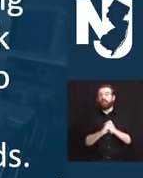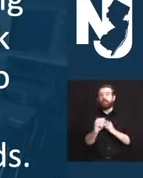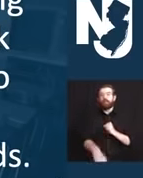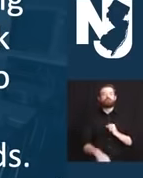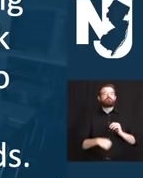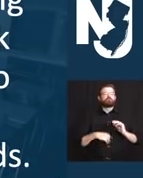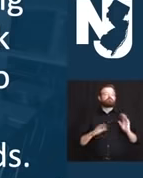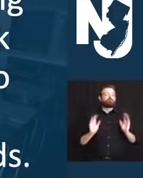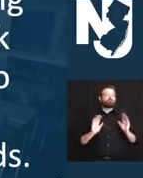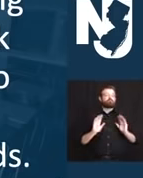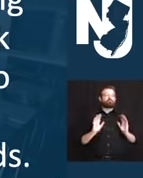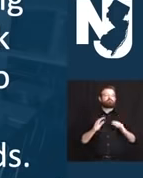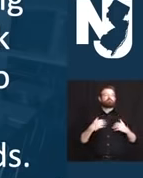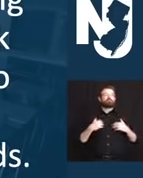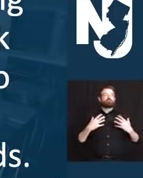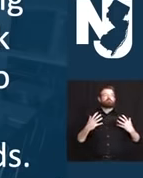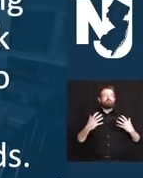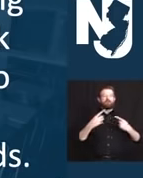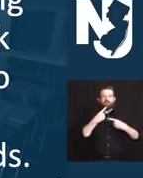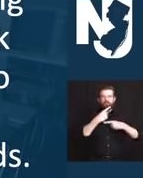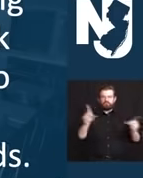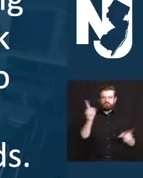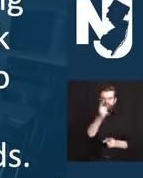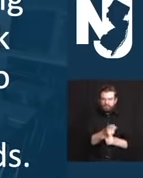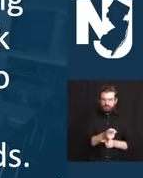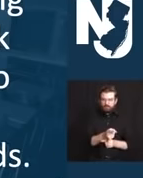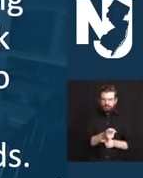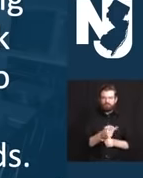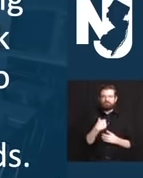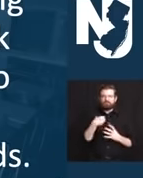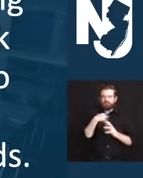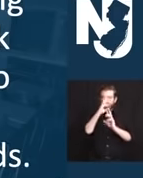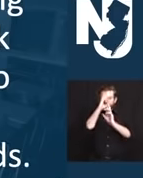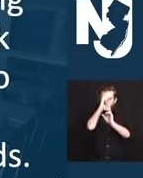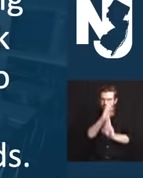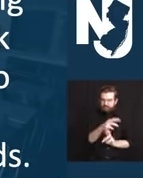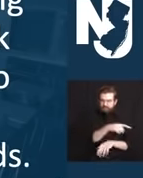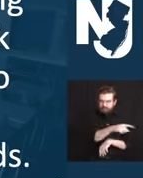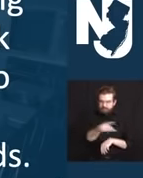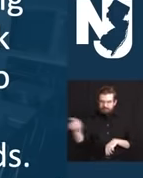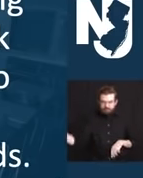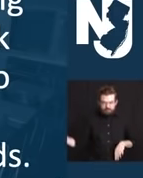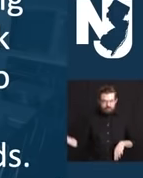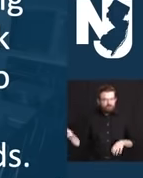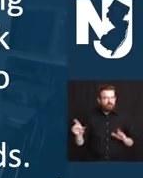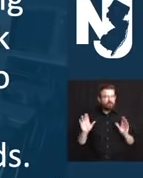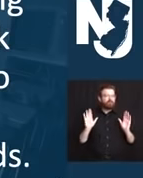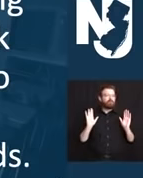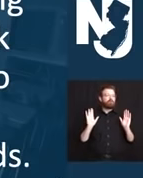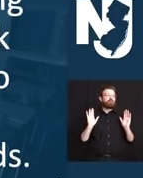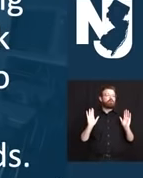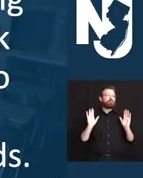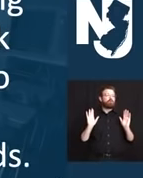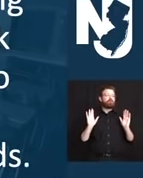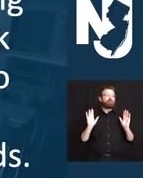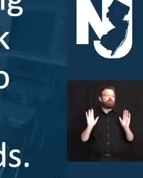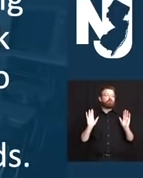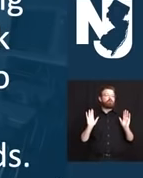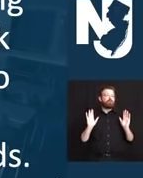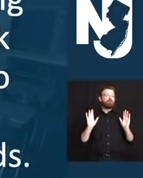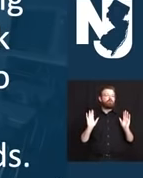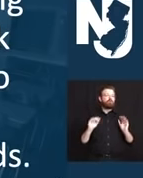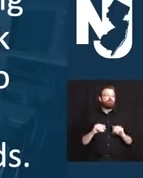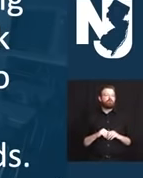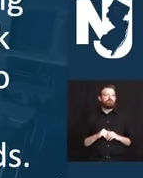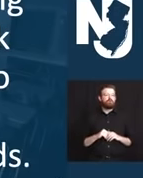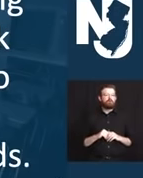also want to do everything we can to try to recapture that magic of some semblance of in-person education